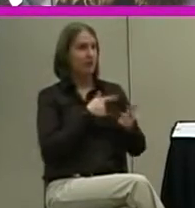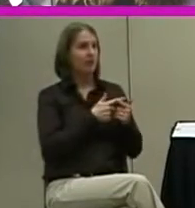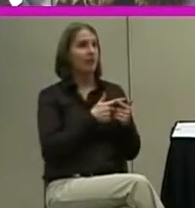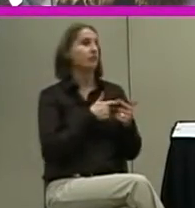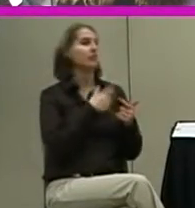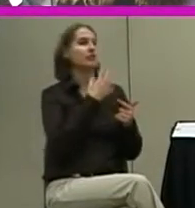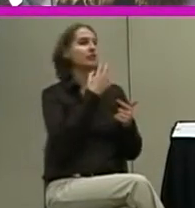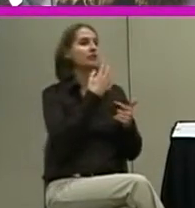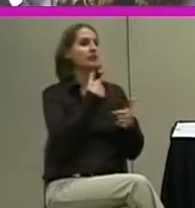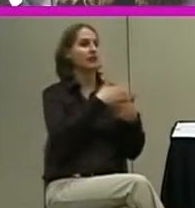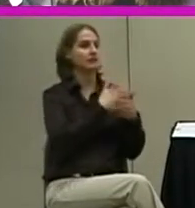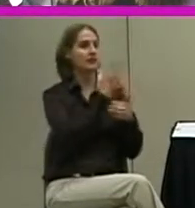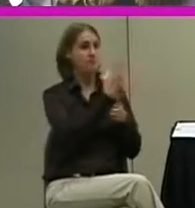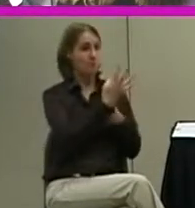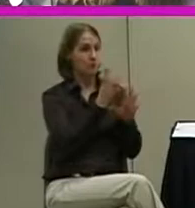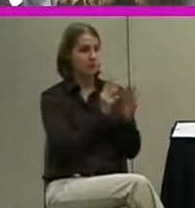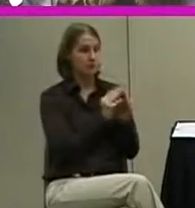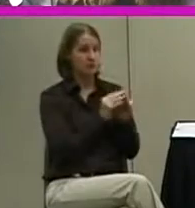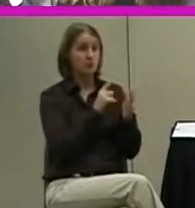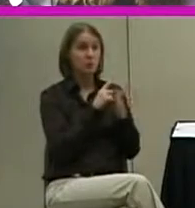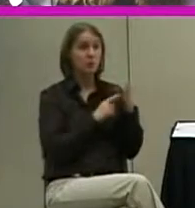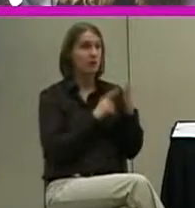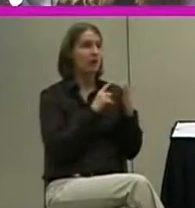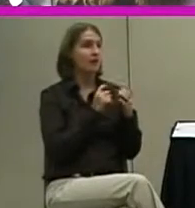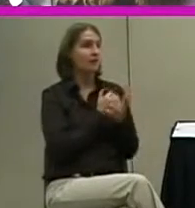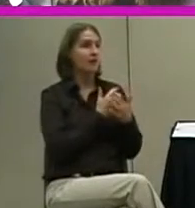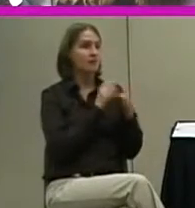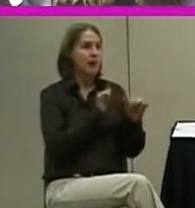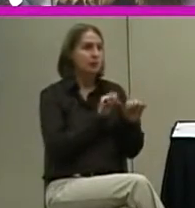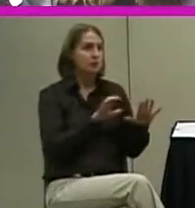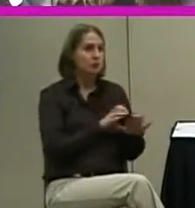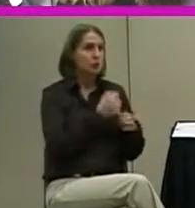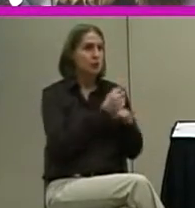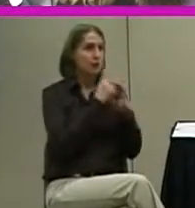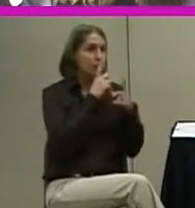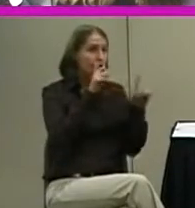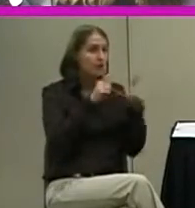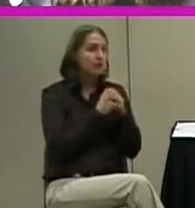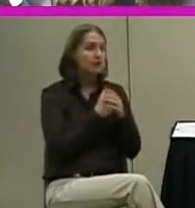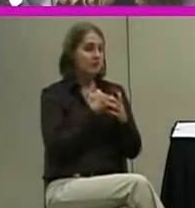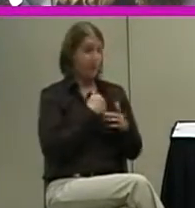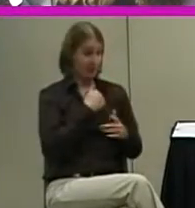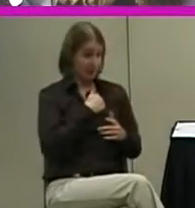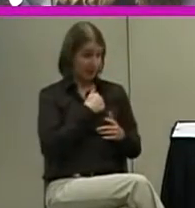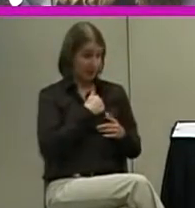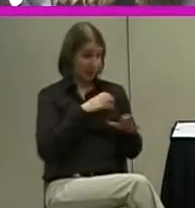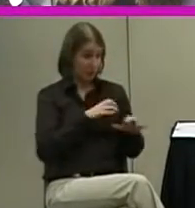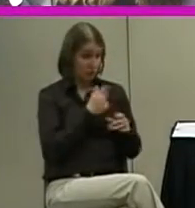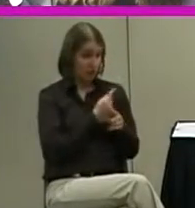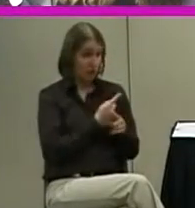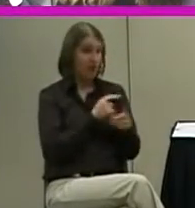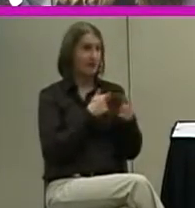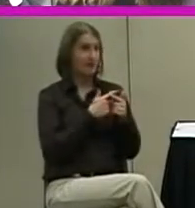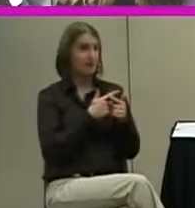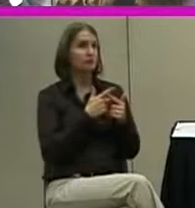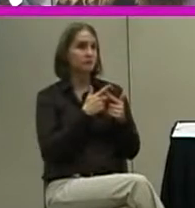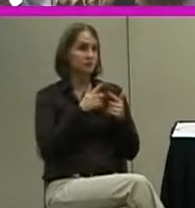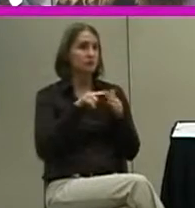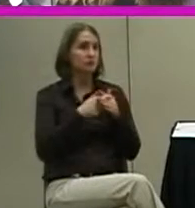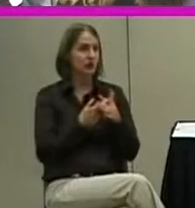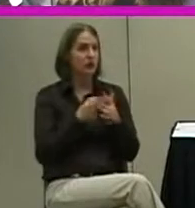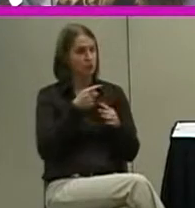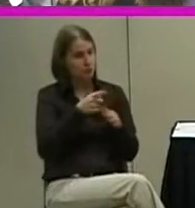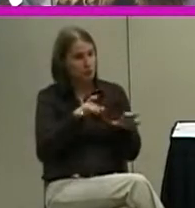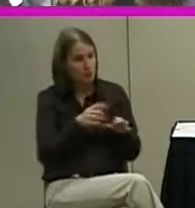sessions on what are all the things we could possibly do to make this work? Am I doing it right? And then we move into you're doing it right, and then the